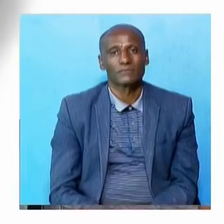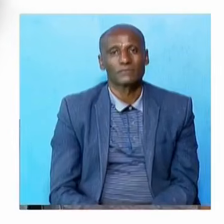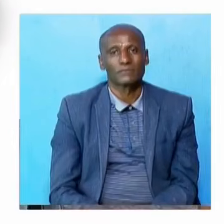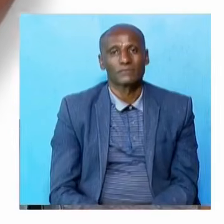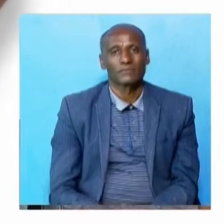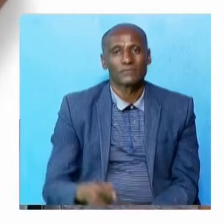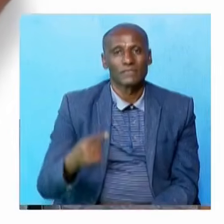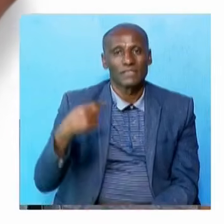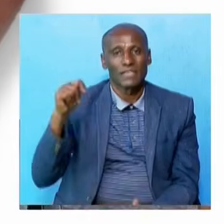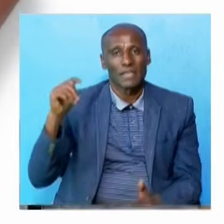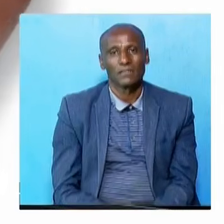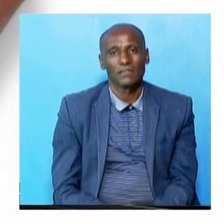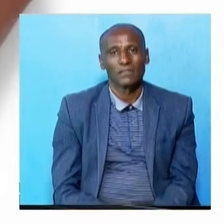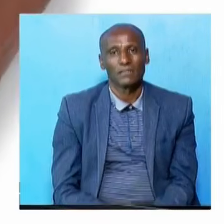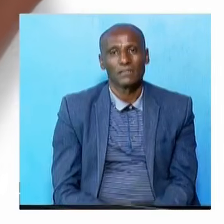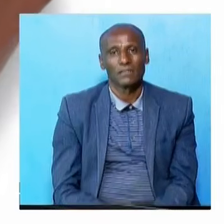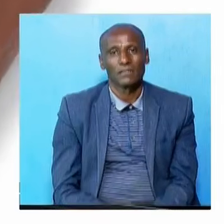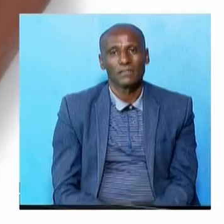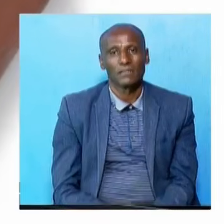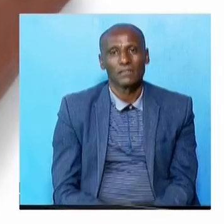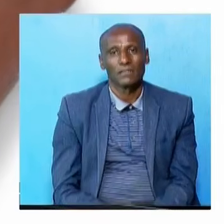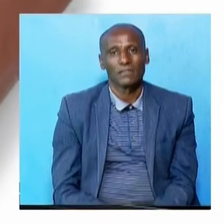the simple past.